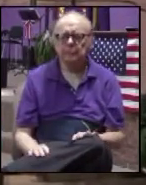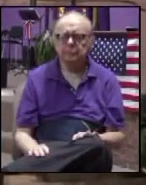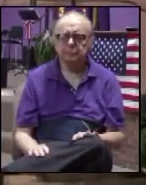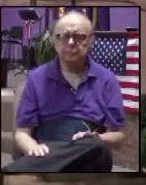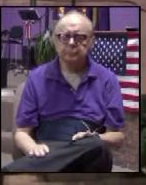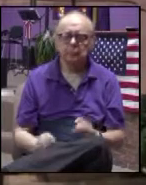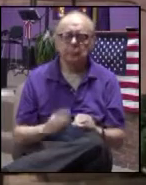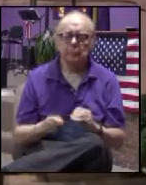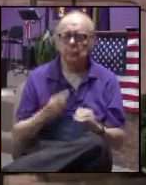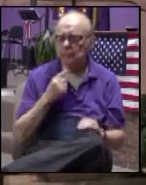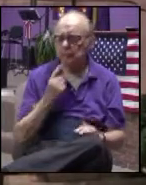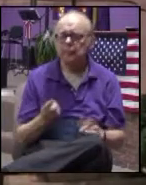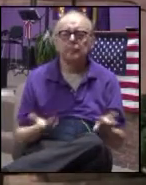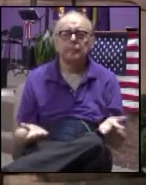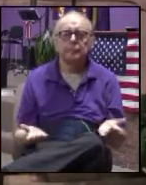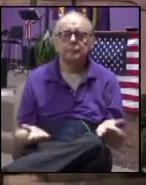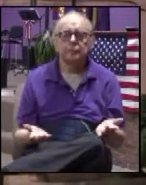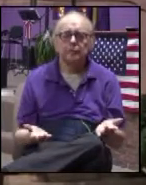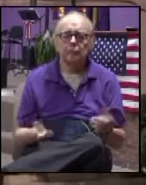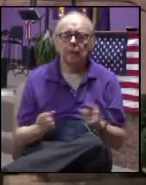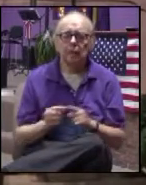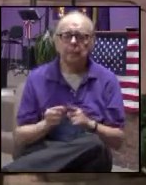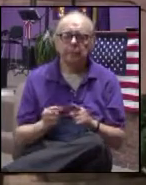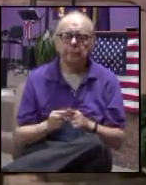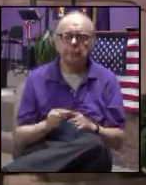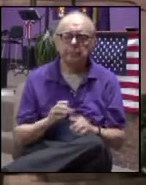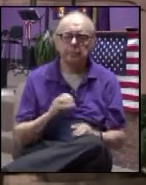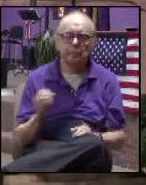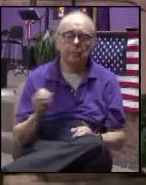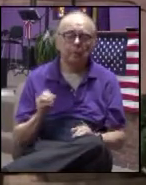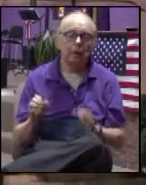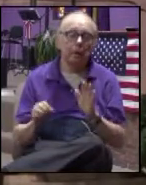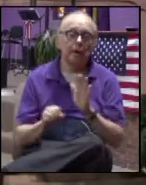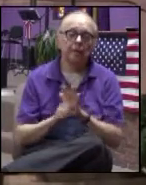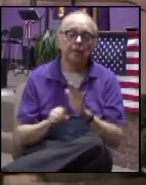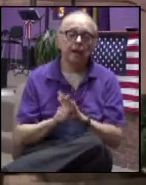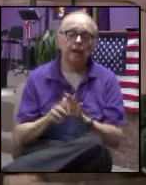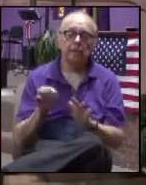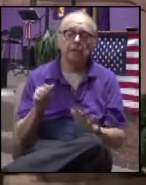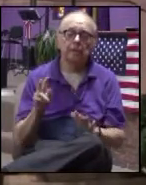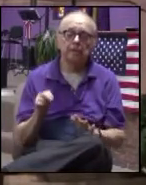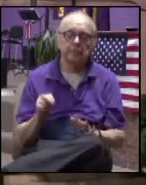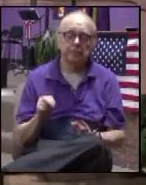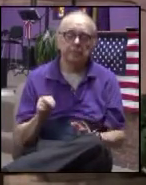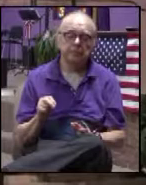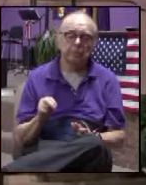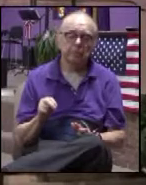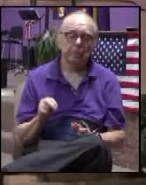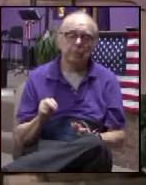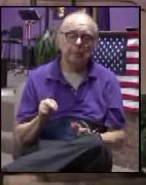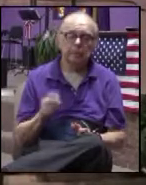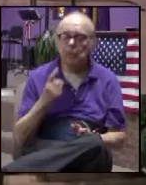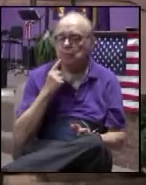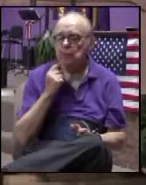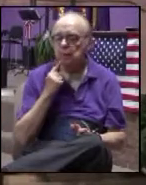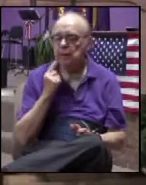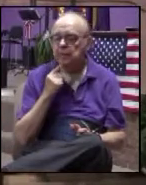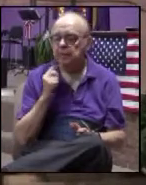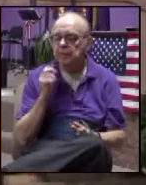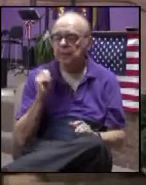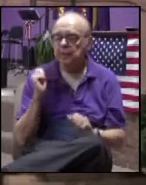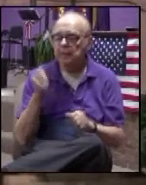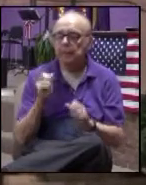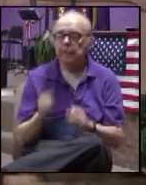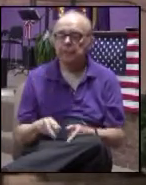How about if I say an Ohio State fan or a Cincinnati Reds fan